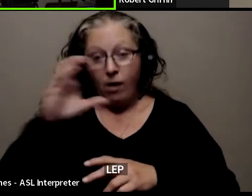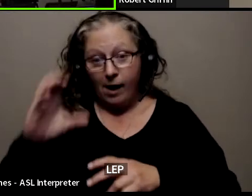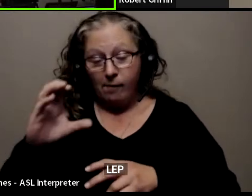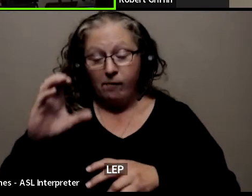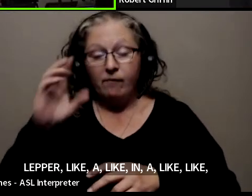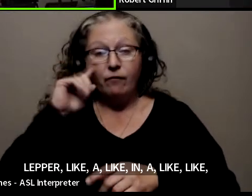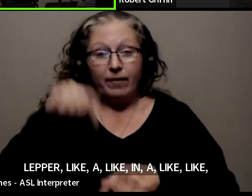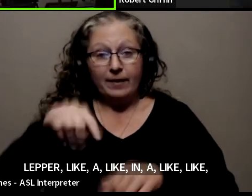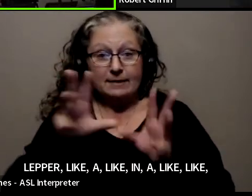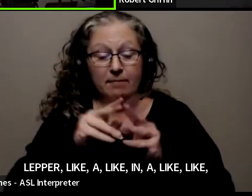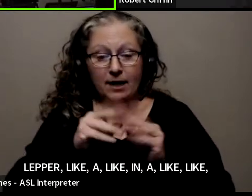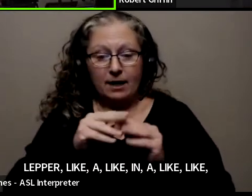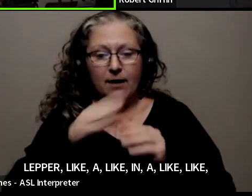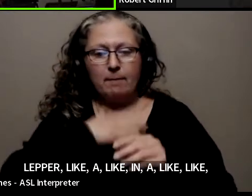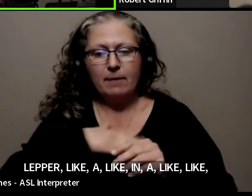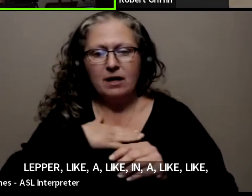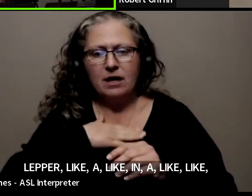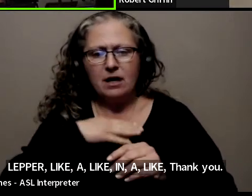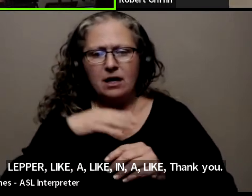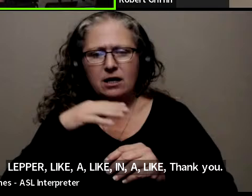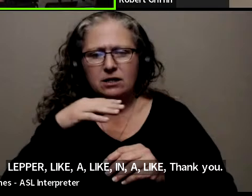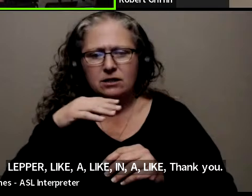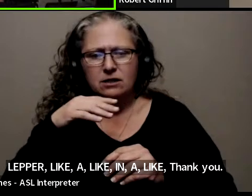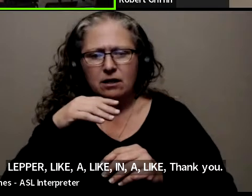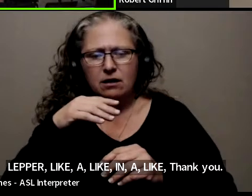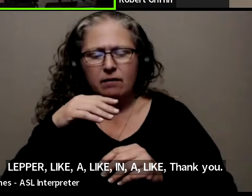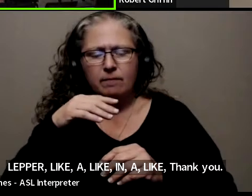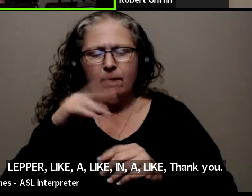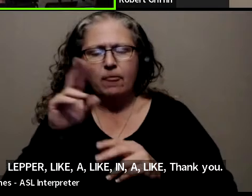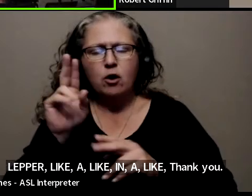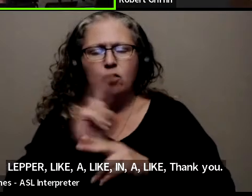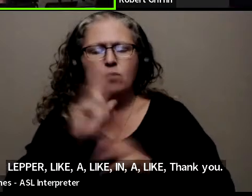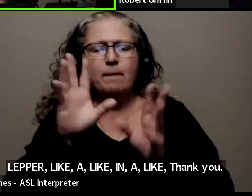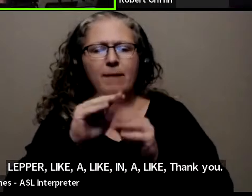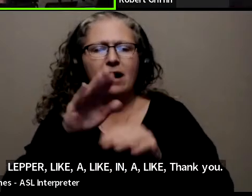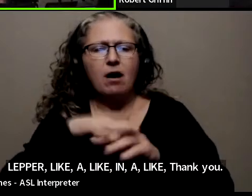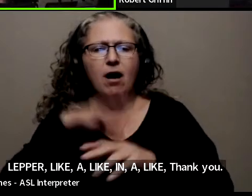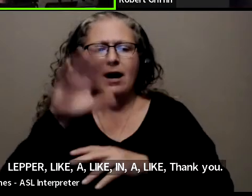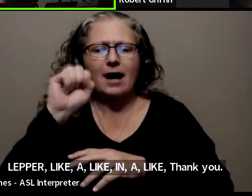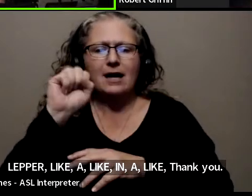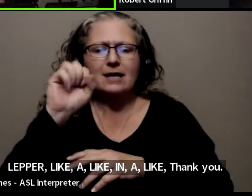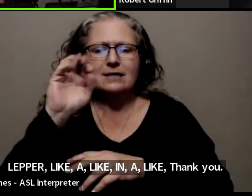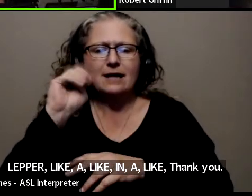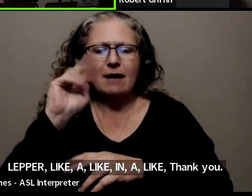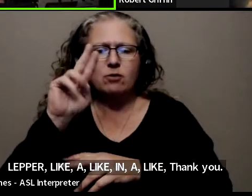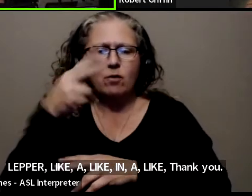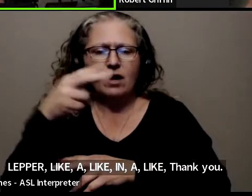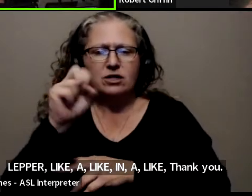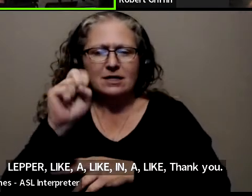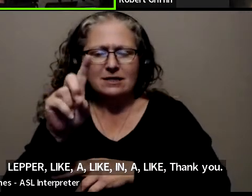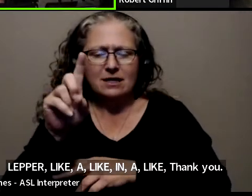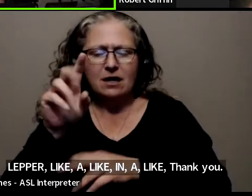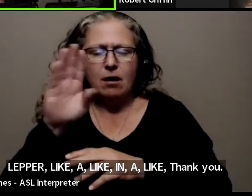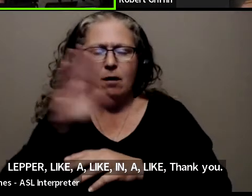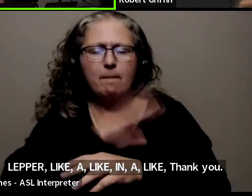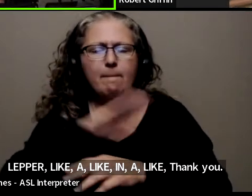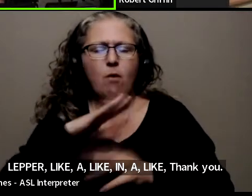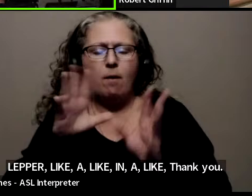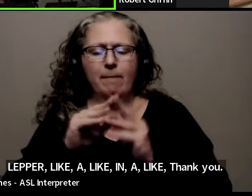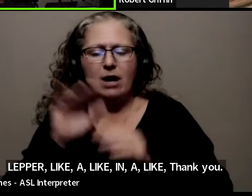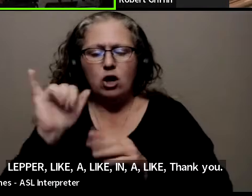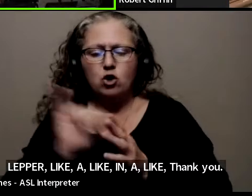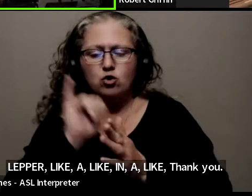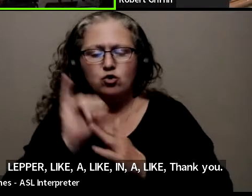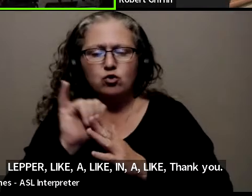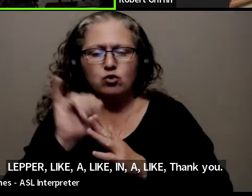this meeting, please view the meeting on the SMUHSD Board Meeting YouTube channel. The